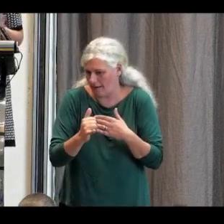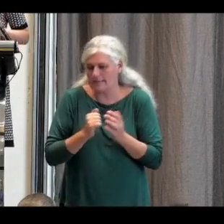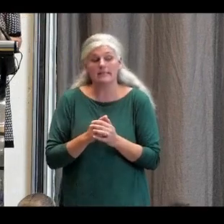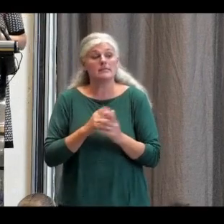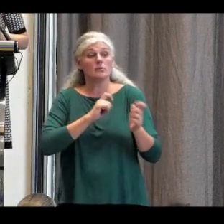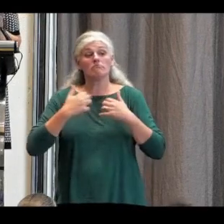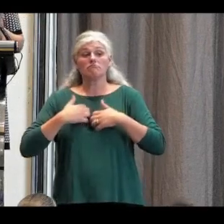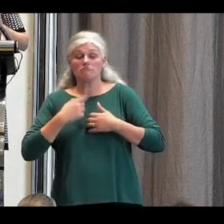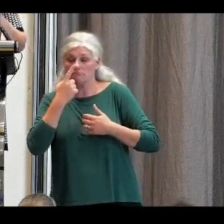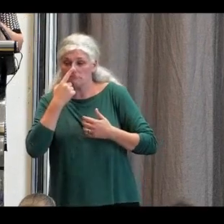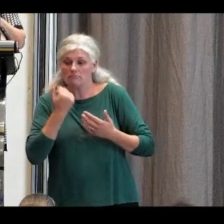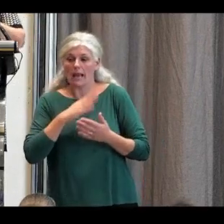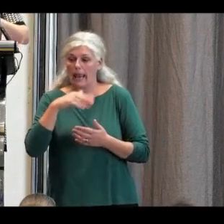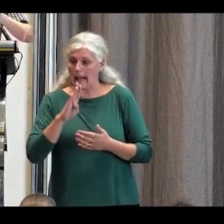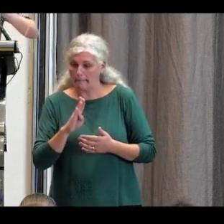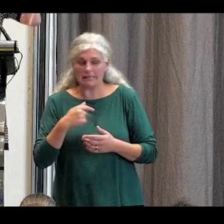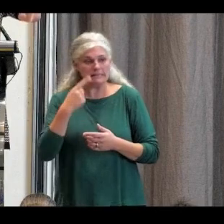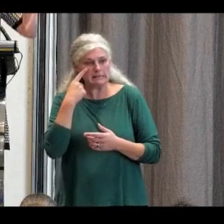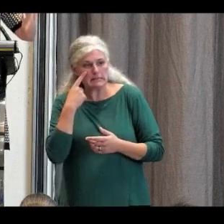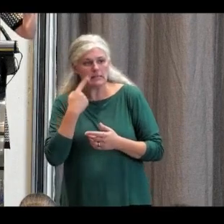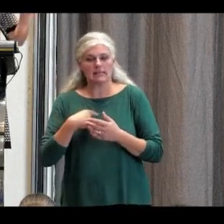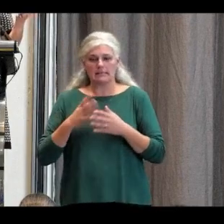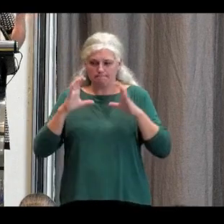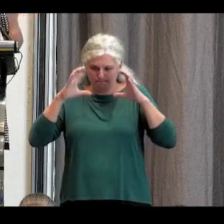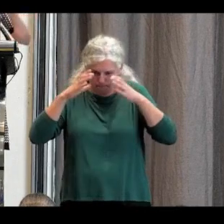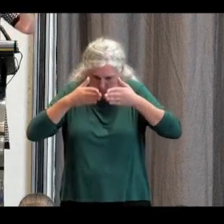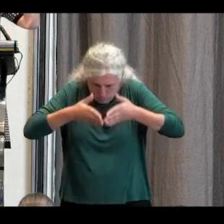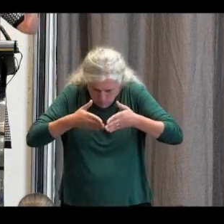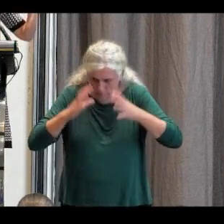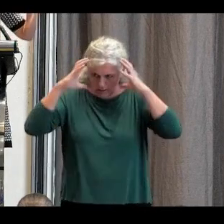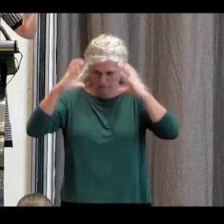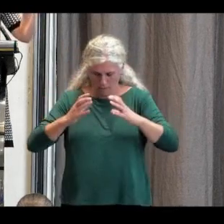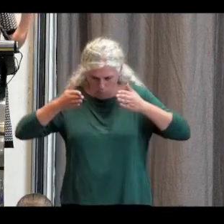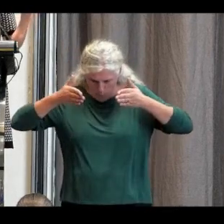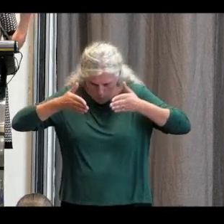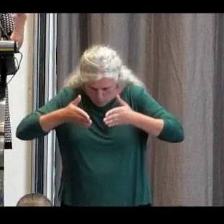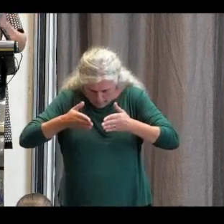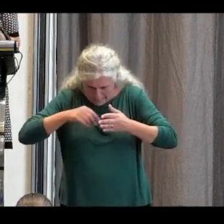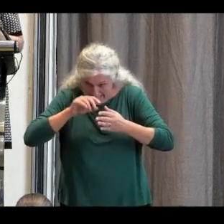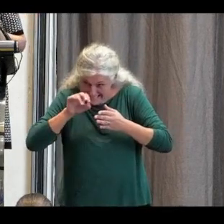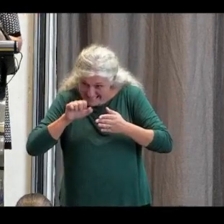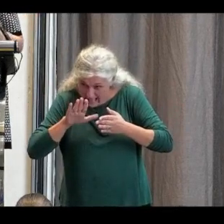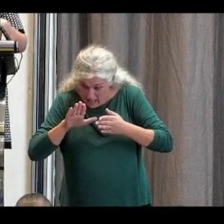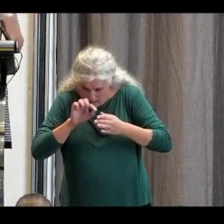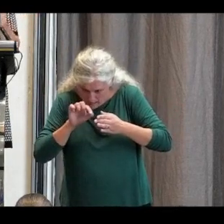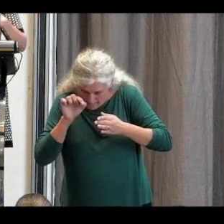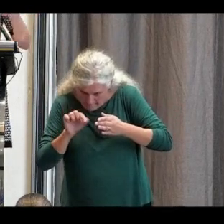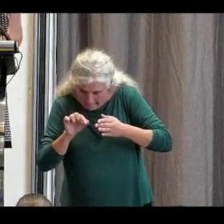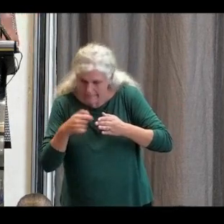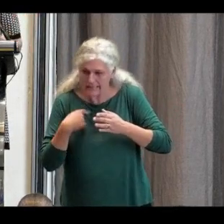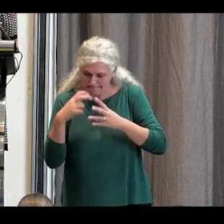we are interested in the lab looking at zooming in inside of the brain, zooming in into the cells in order